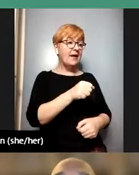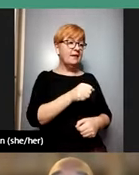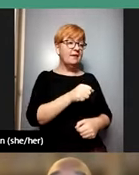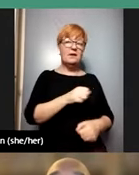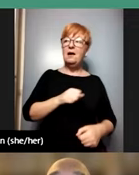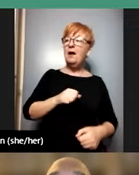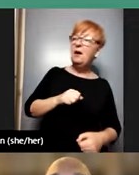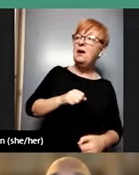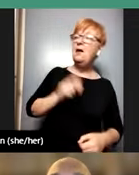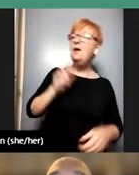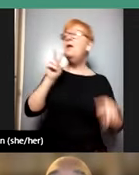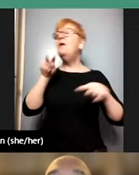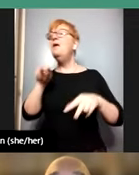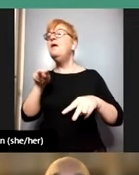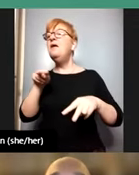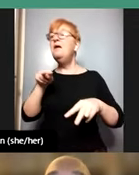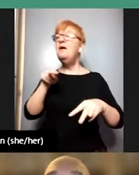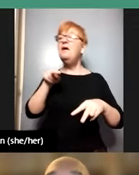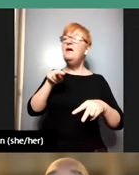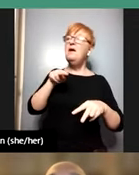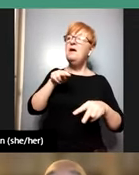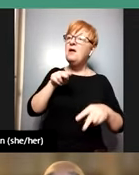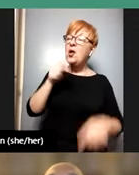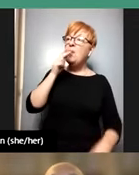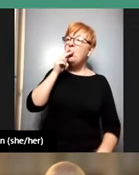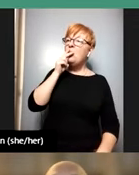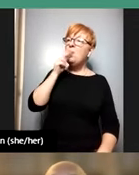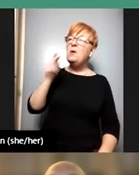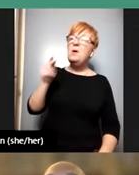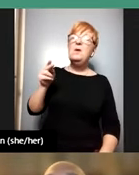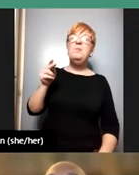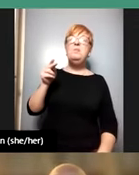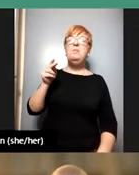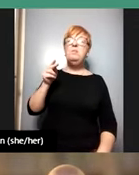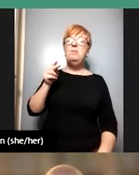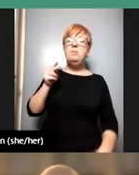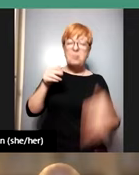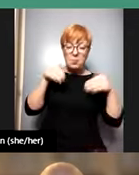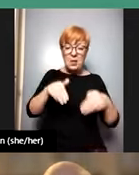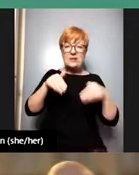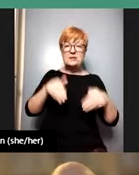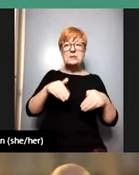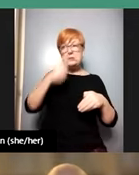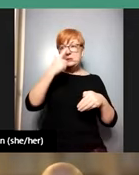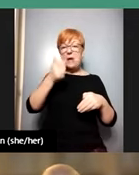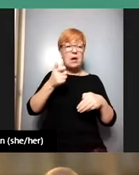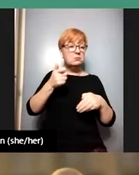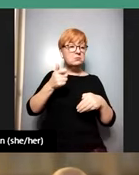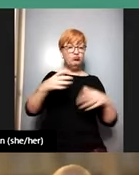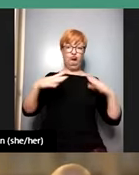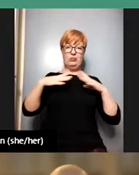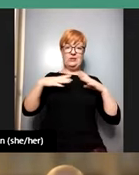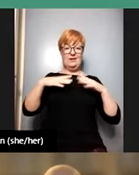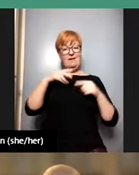on the top deck, smoking slow cigarettes, waiting for the jetty to clear so they could come down to England in